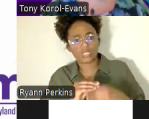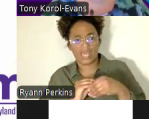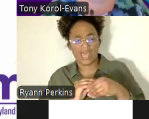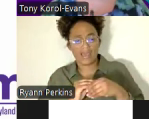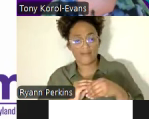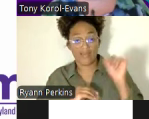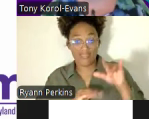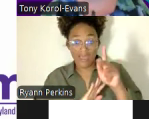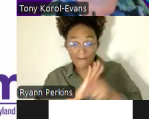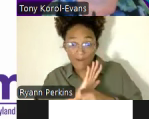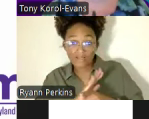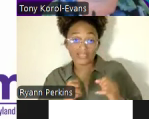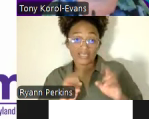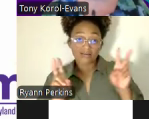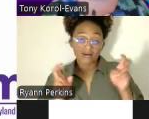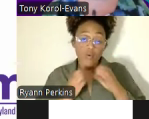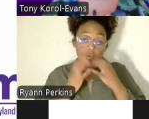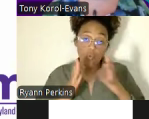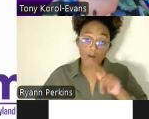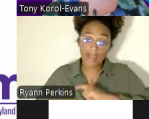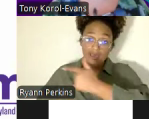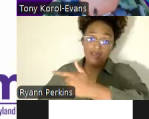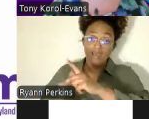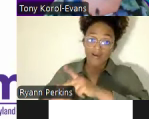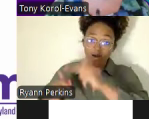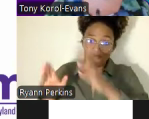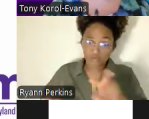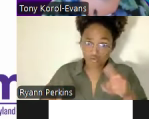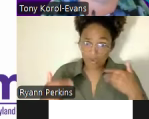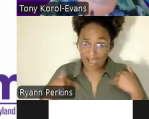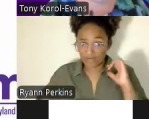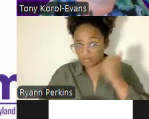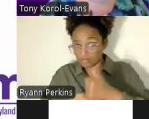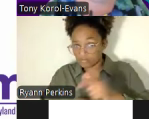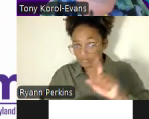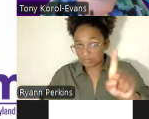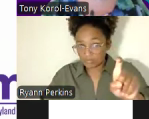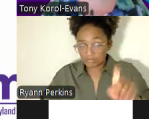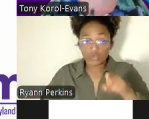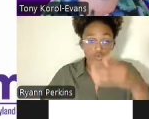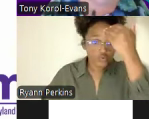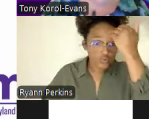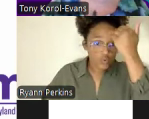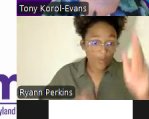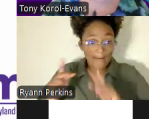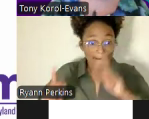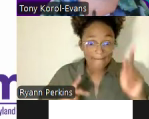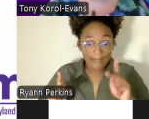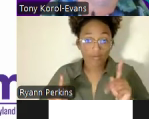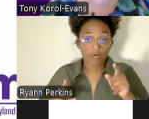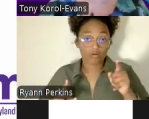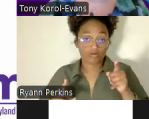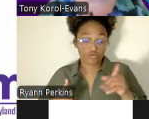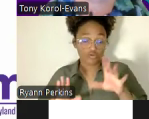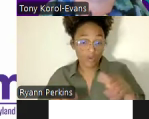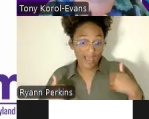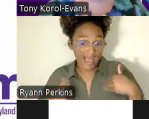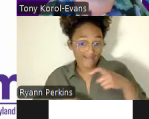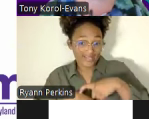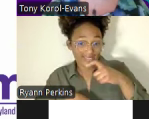have a book that has all that information in it? And do you know the people? Are you given time to meet